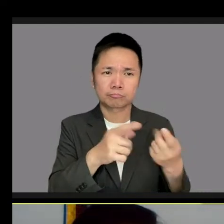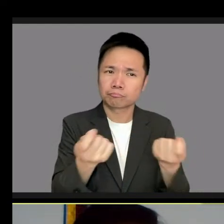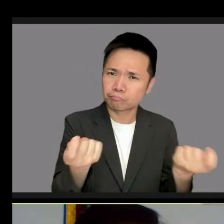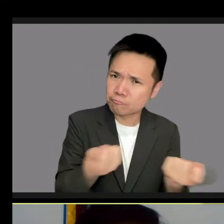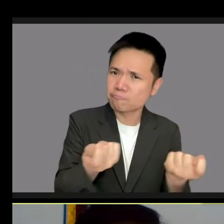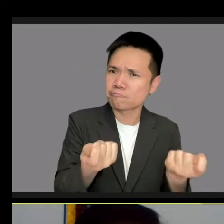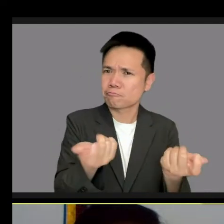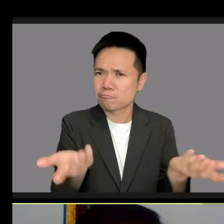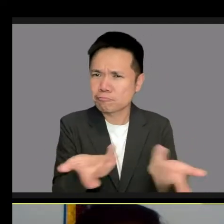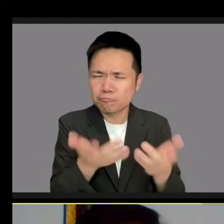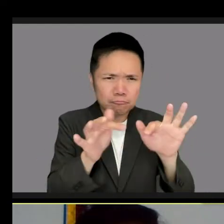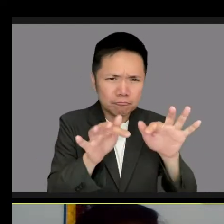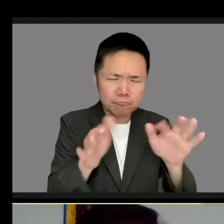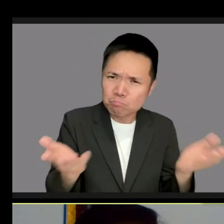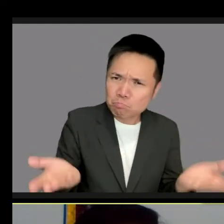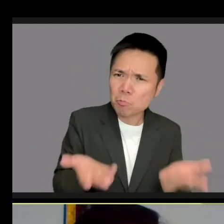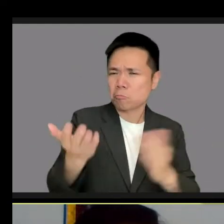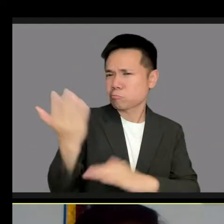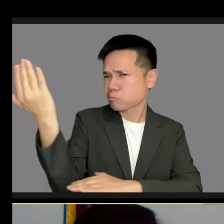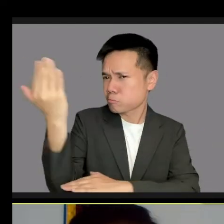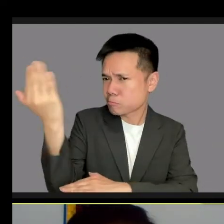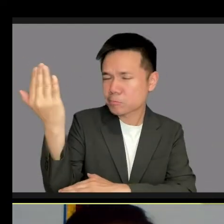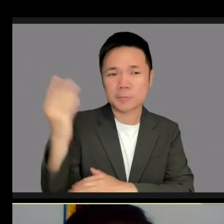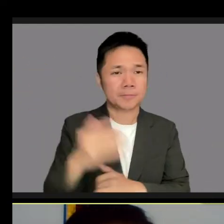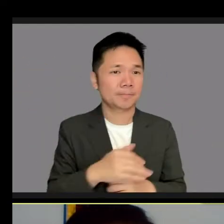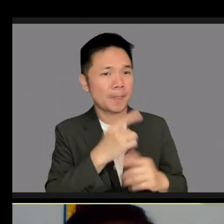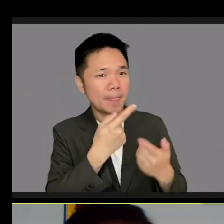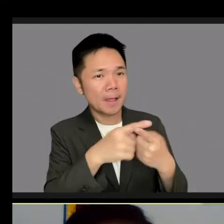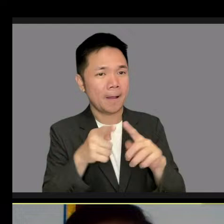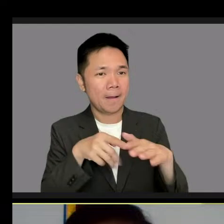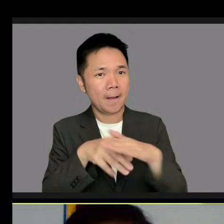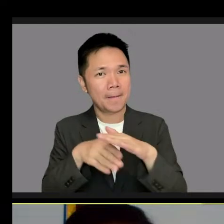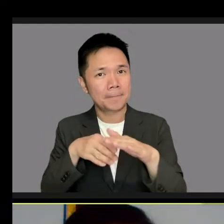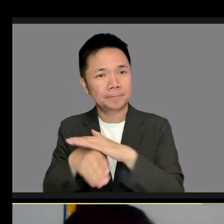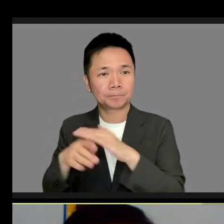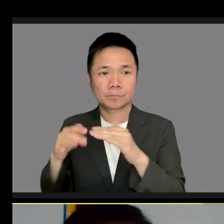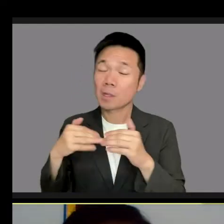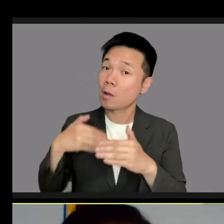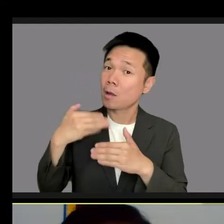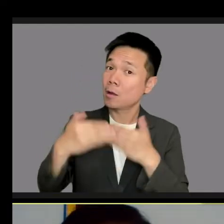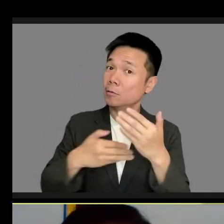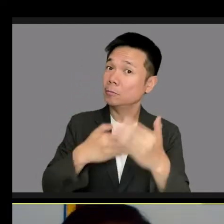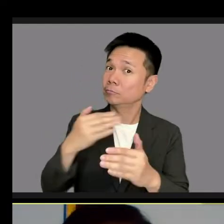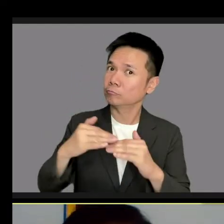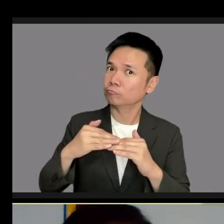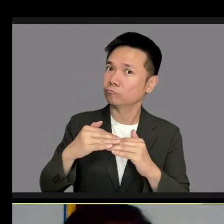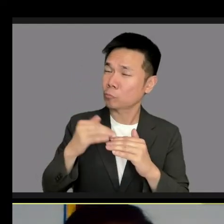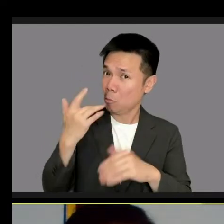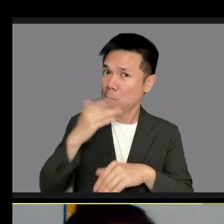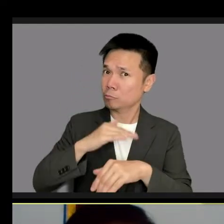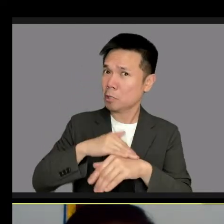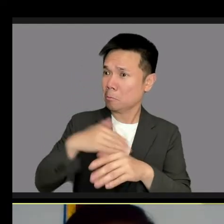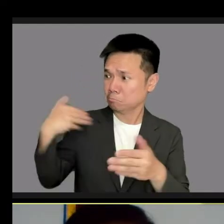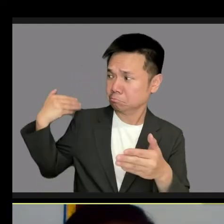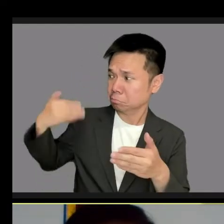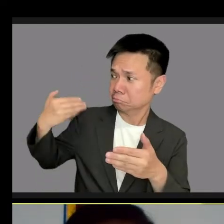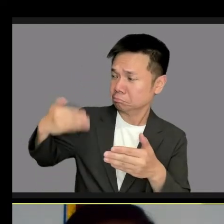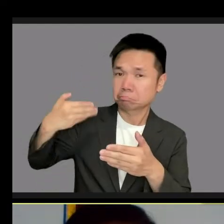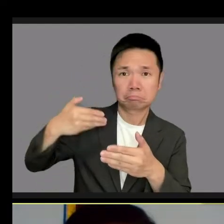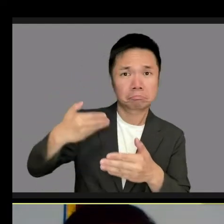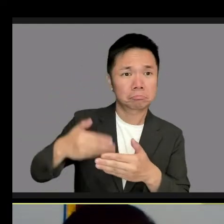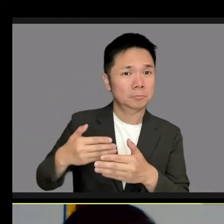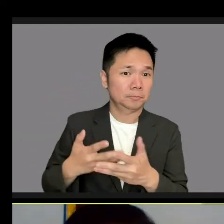had been uh, into the accessibility domain for quite a long time, having been involved both